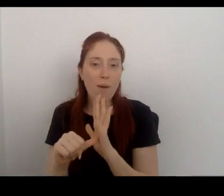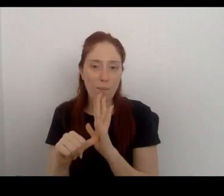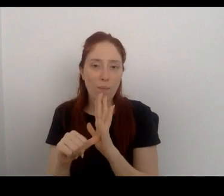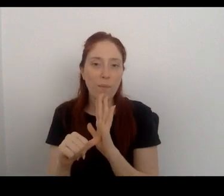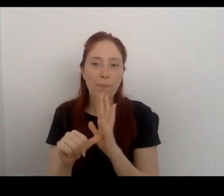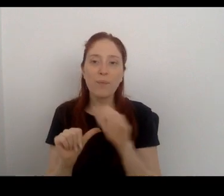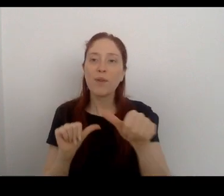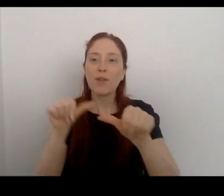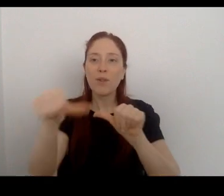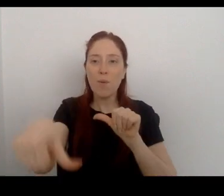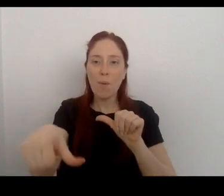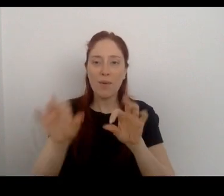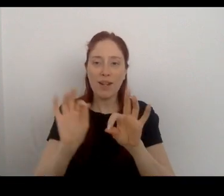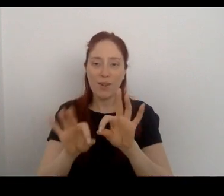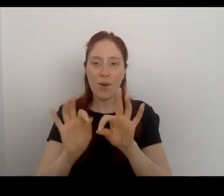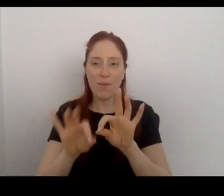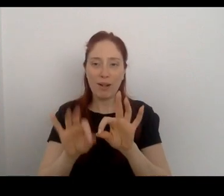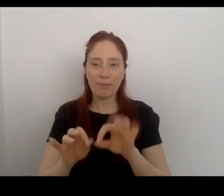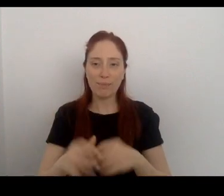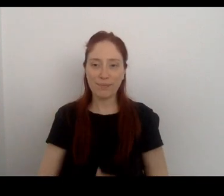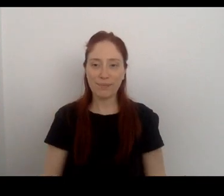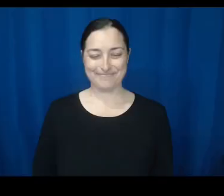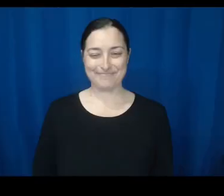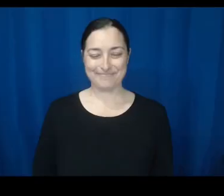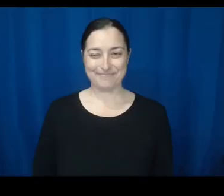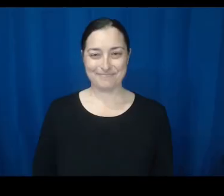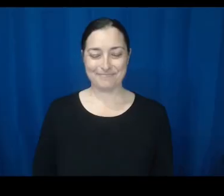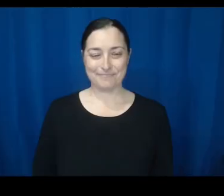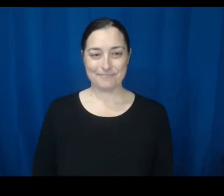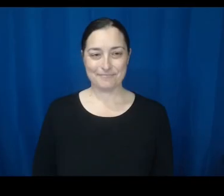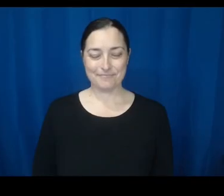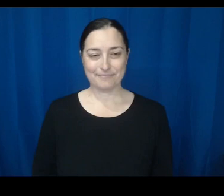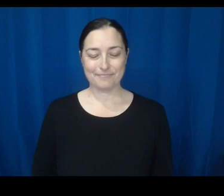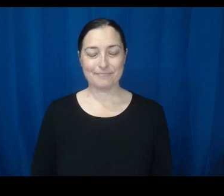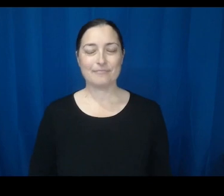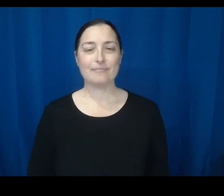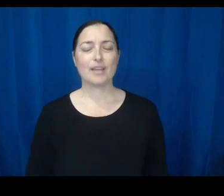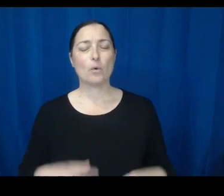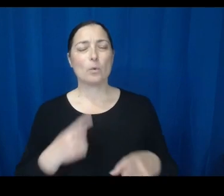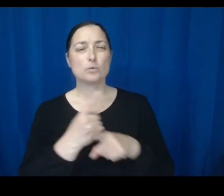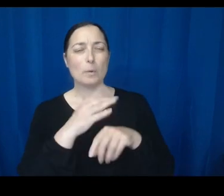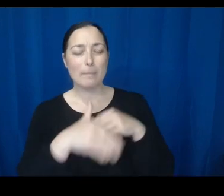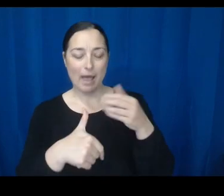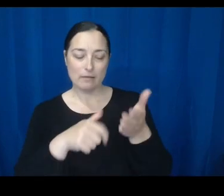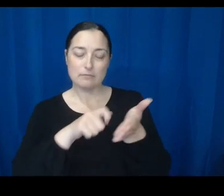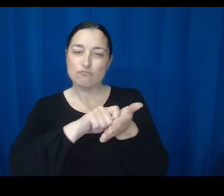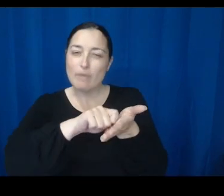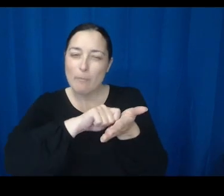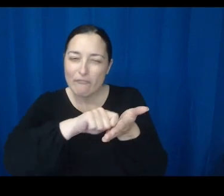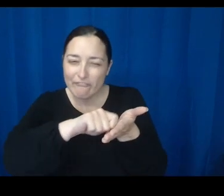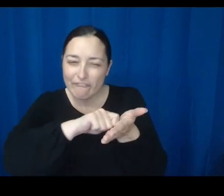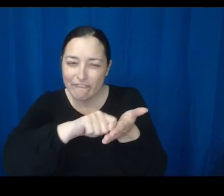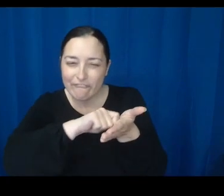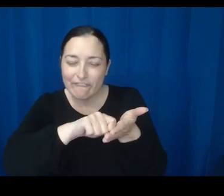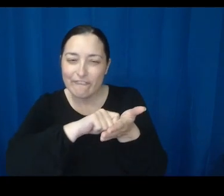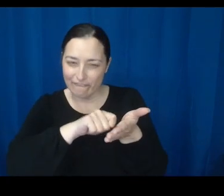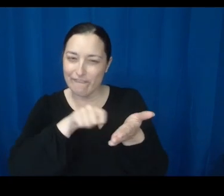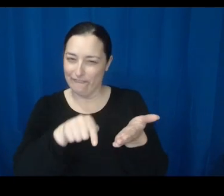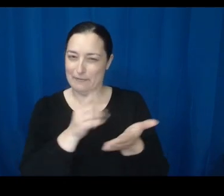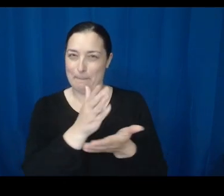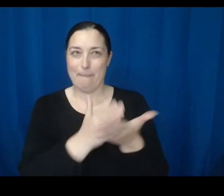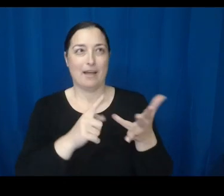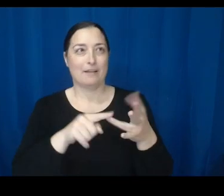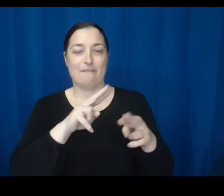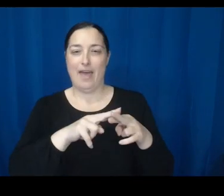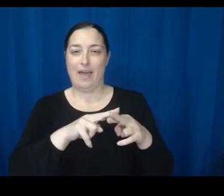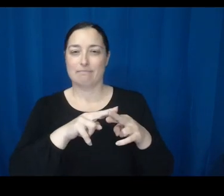kind of indication of, I mean, we talk about erasure as certainly a kind of a significant part of that.